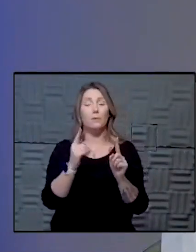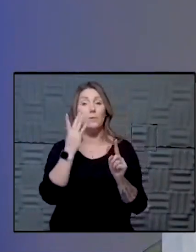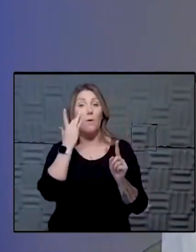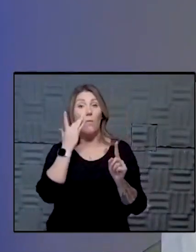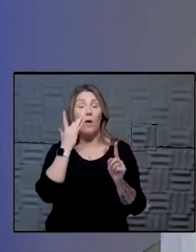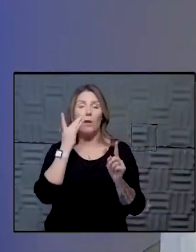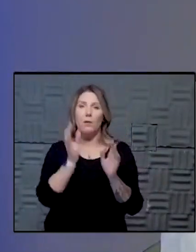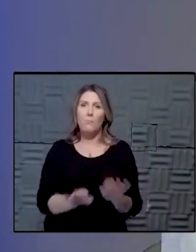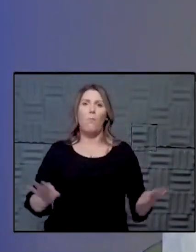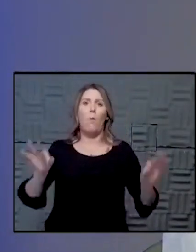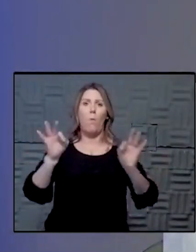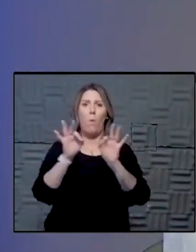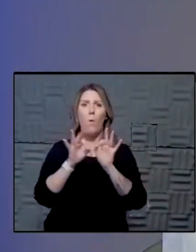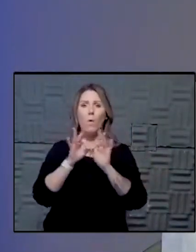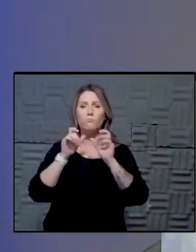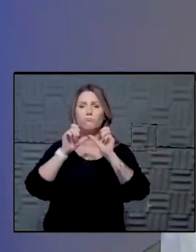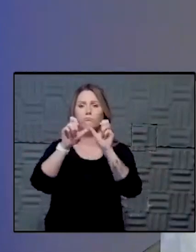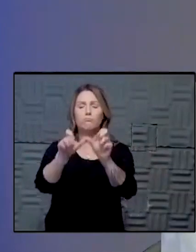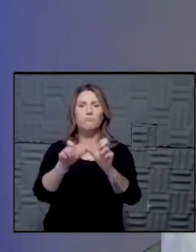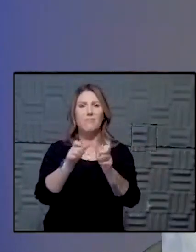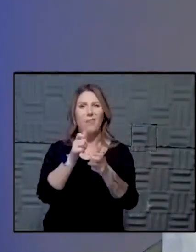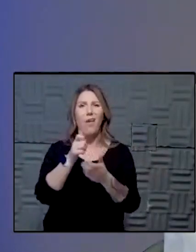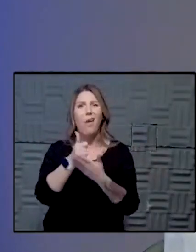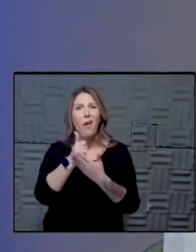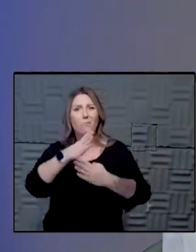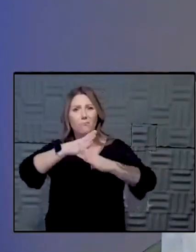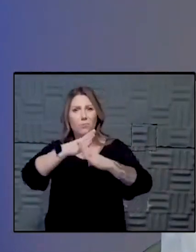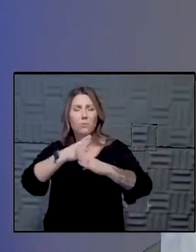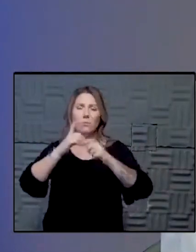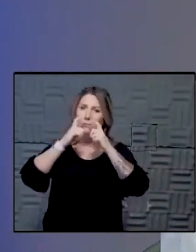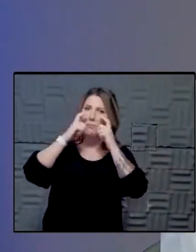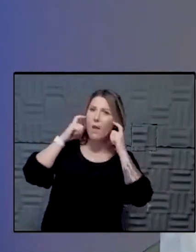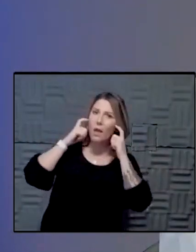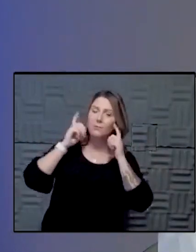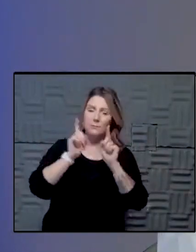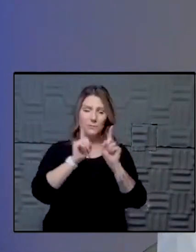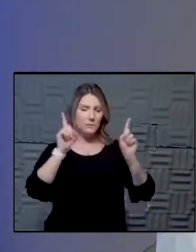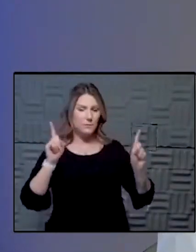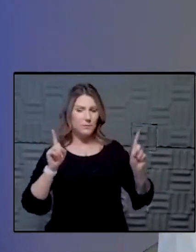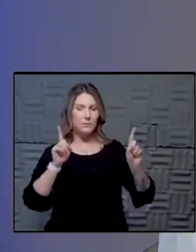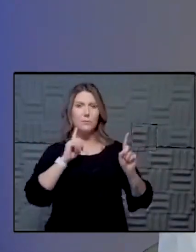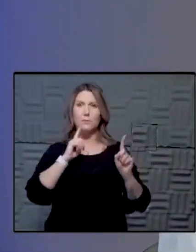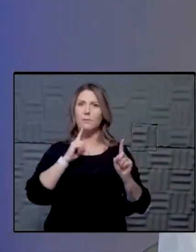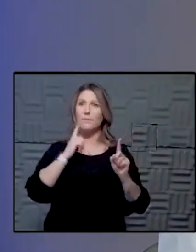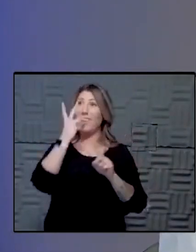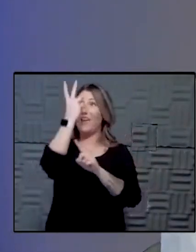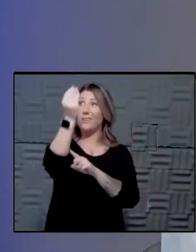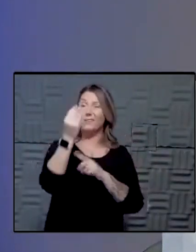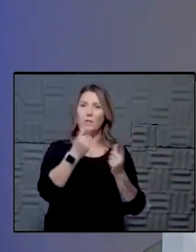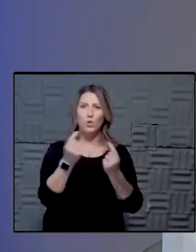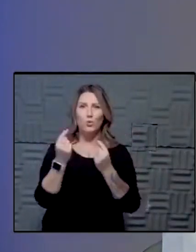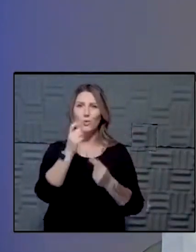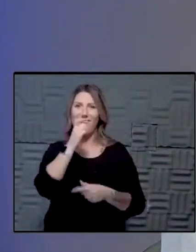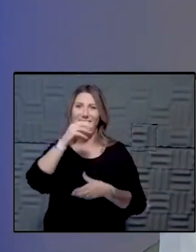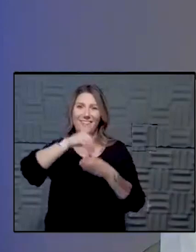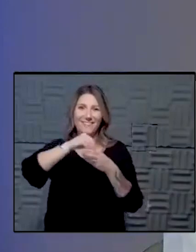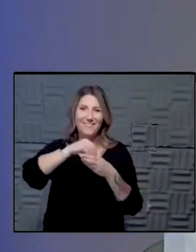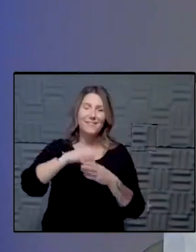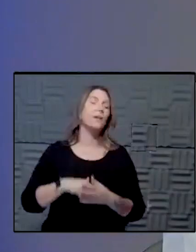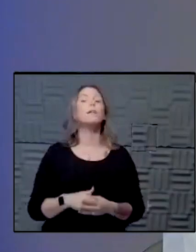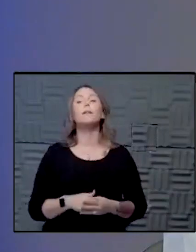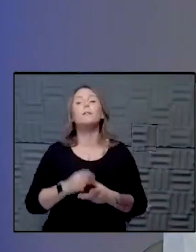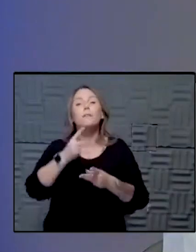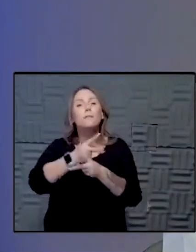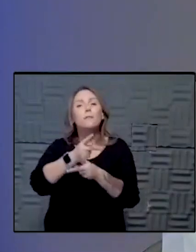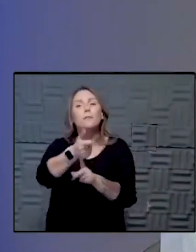important to continue doing those things that we know help protect you. Masking, distancing, going outdoors to do things rather than indoors. Keep